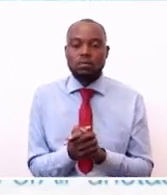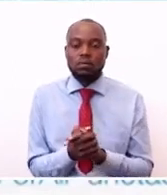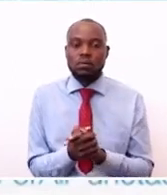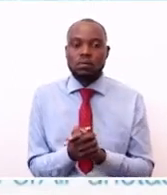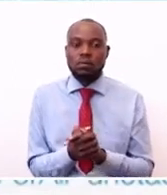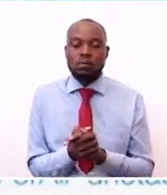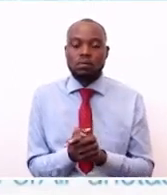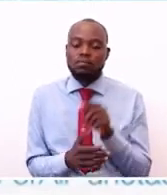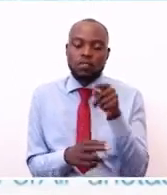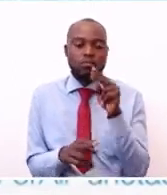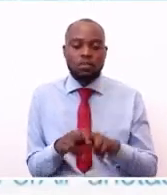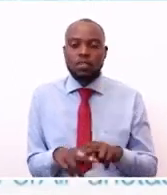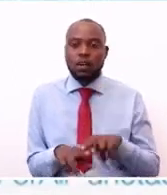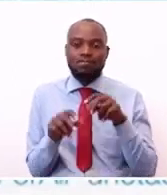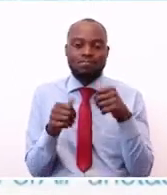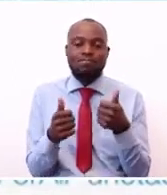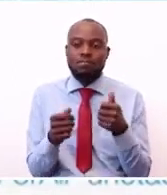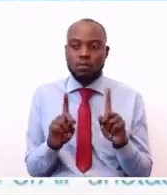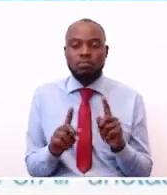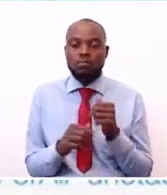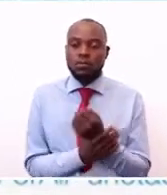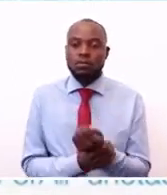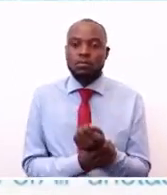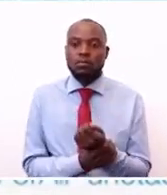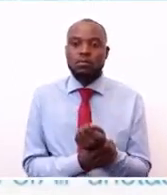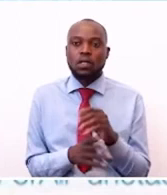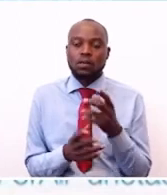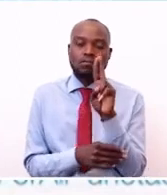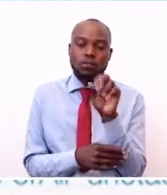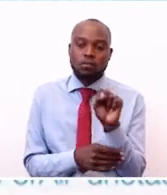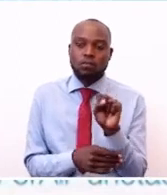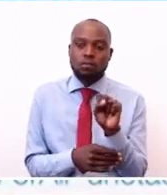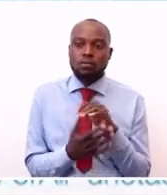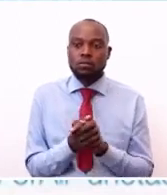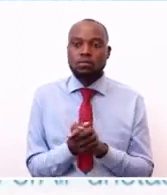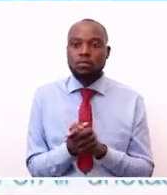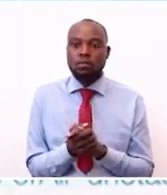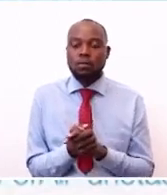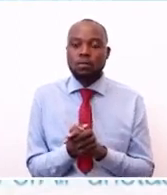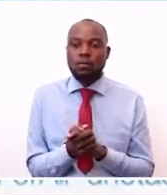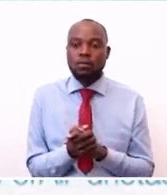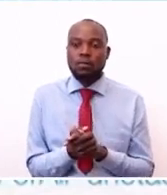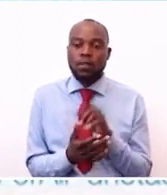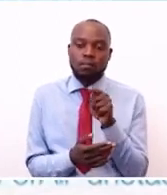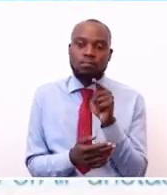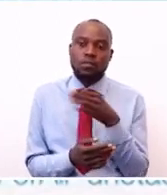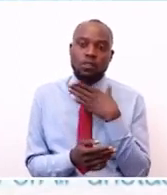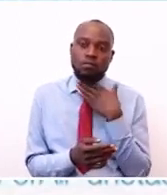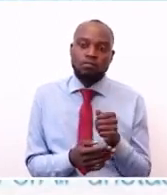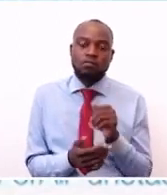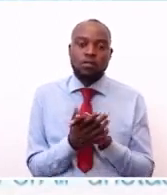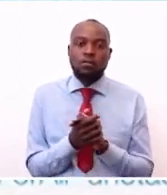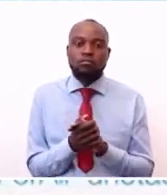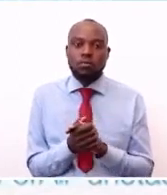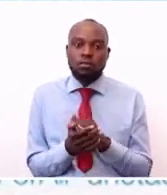to be around about 10 trillion US dollars per year. So we see that as something